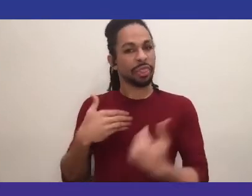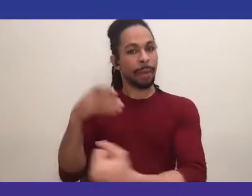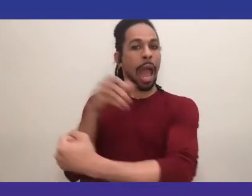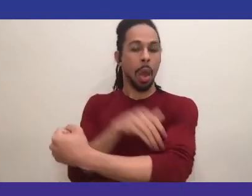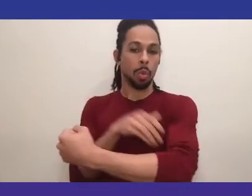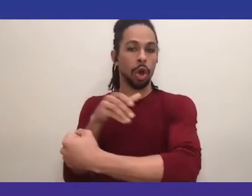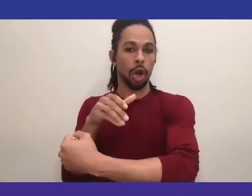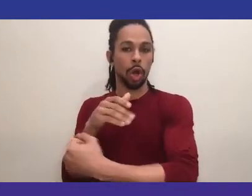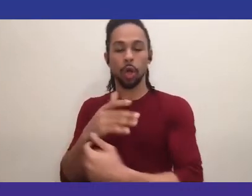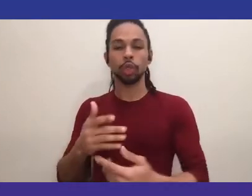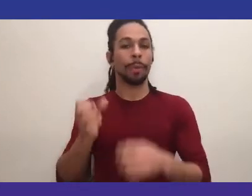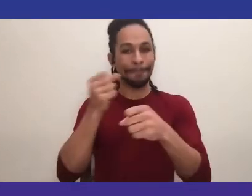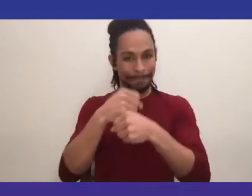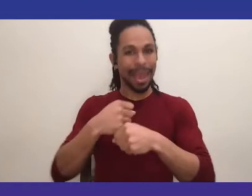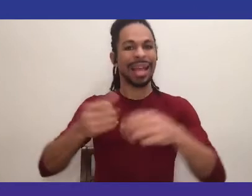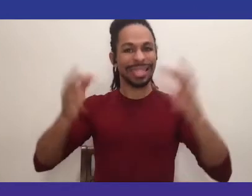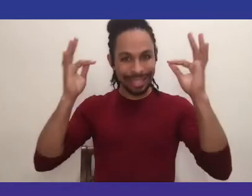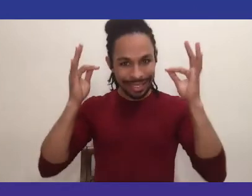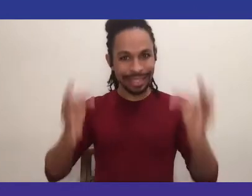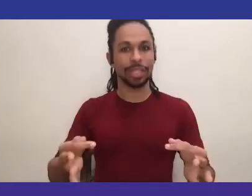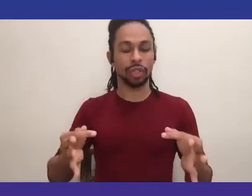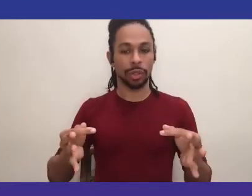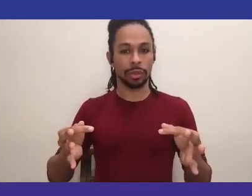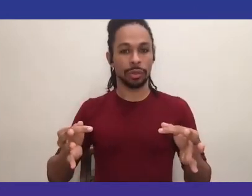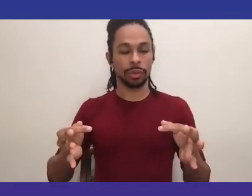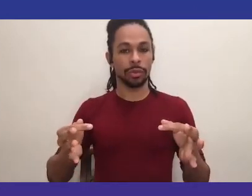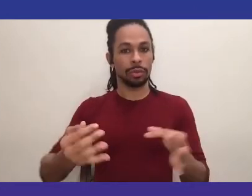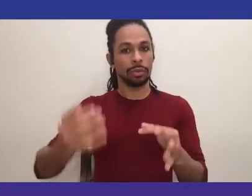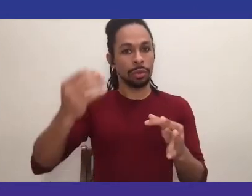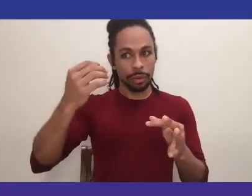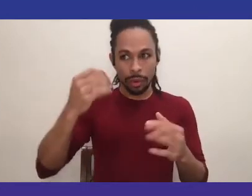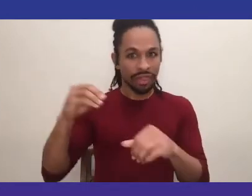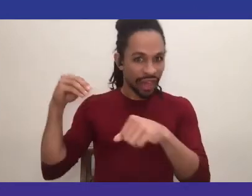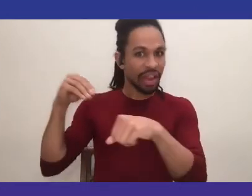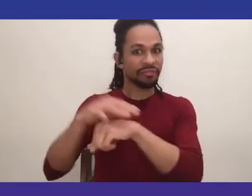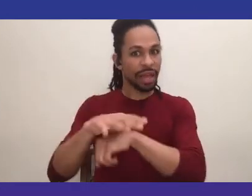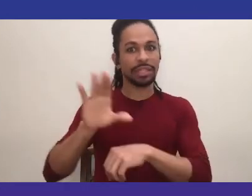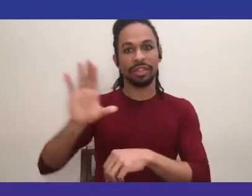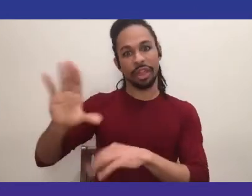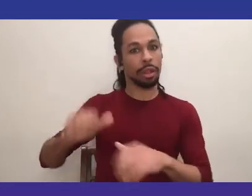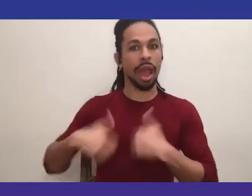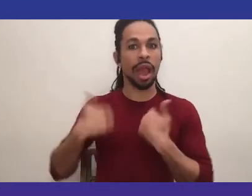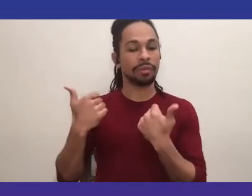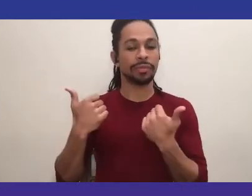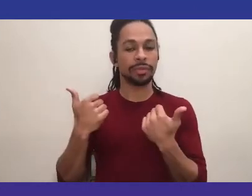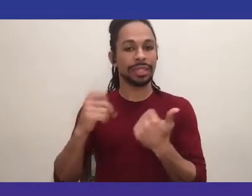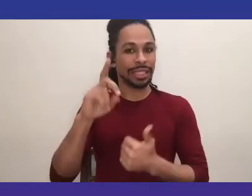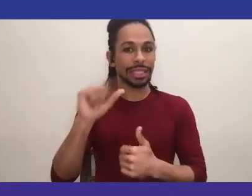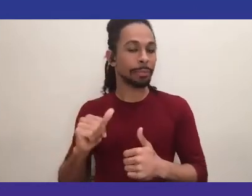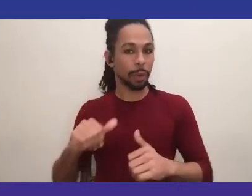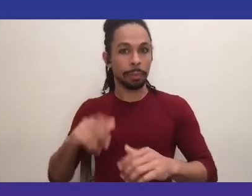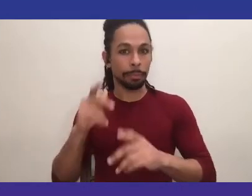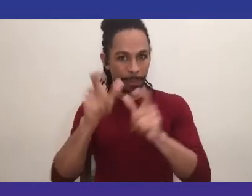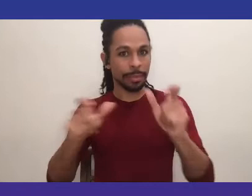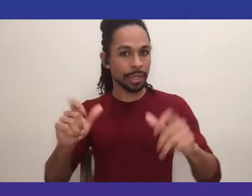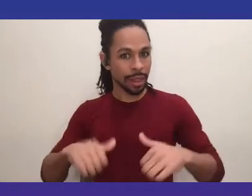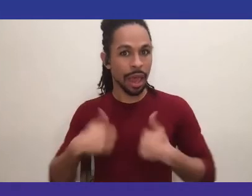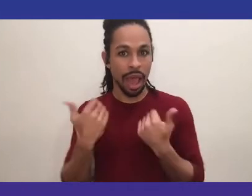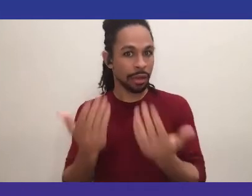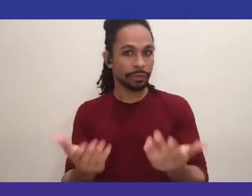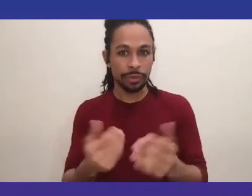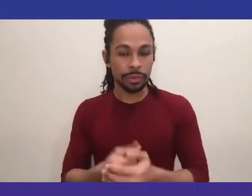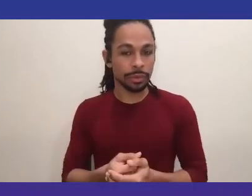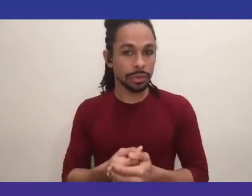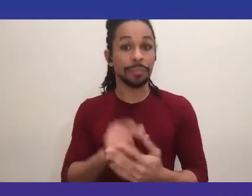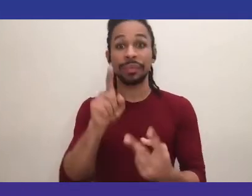to make a decision that affects their lives, either by